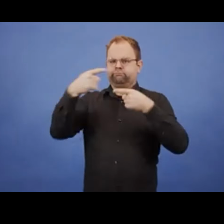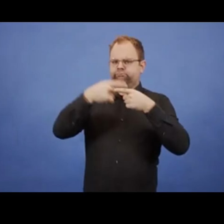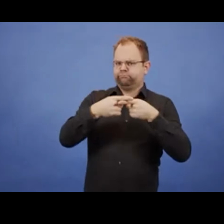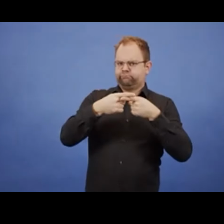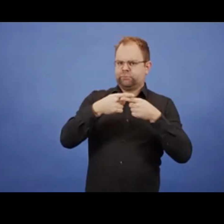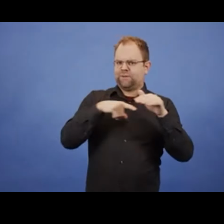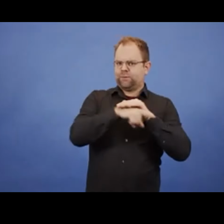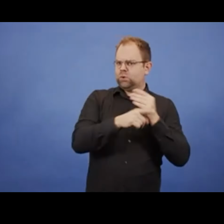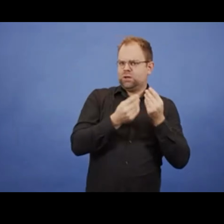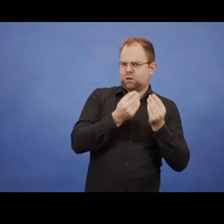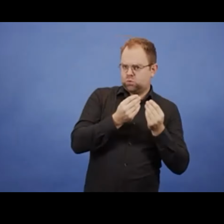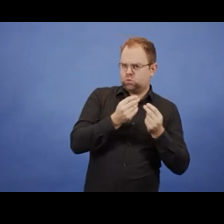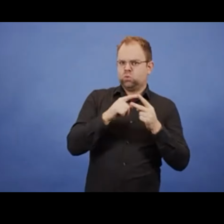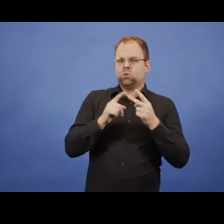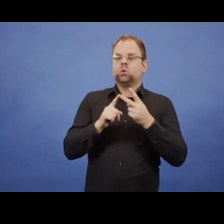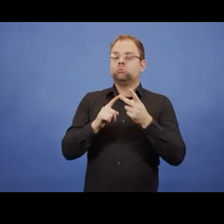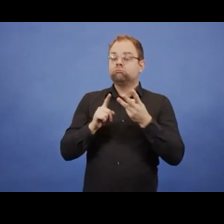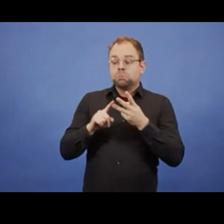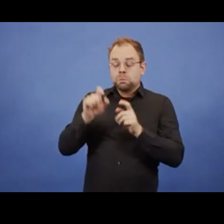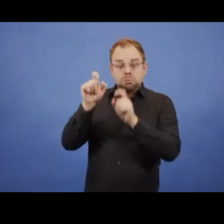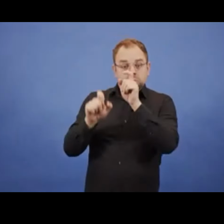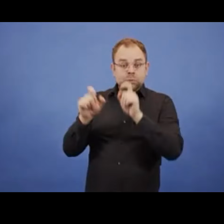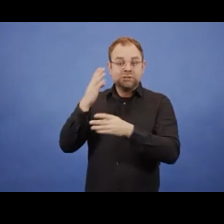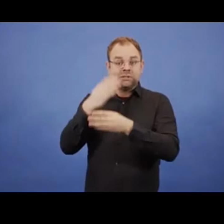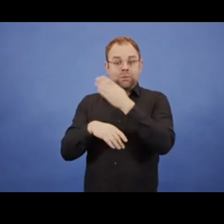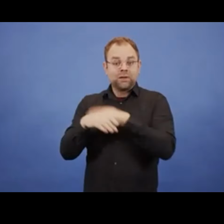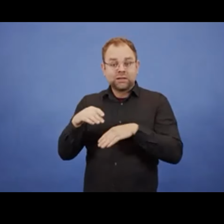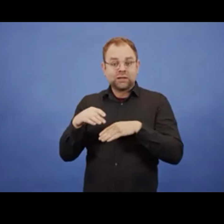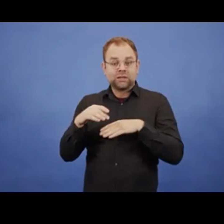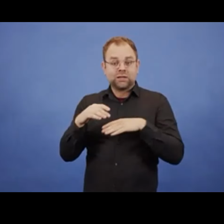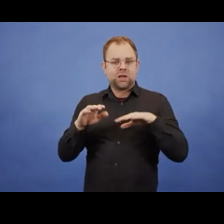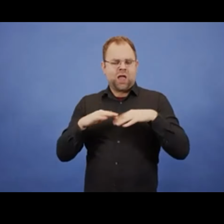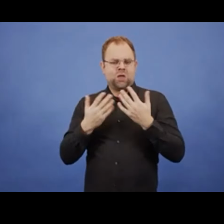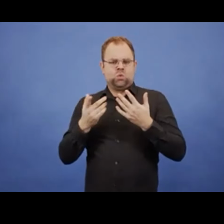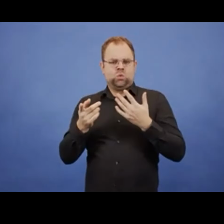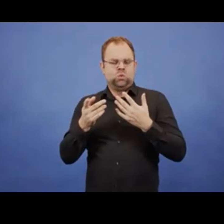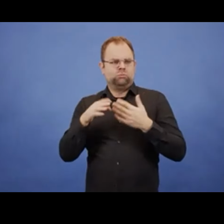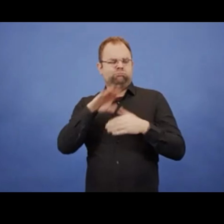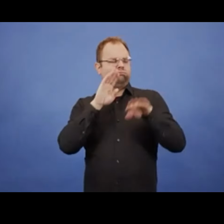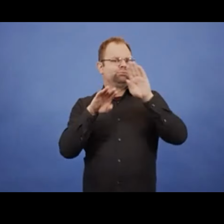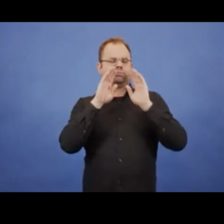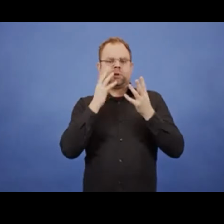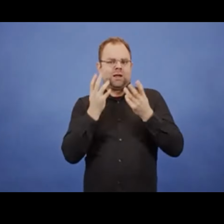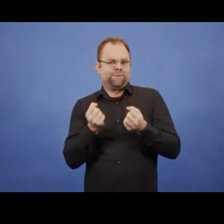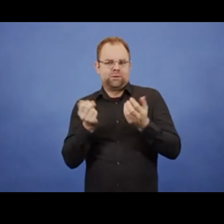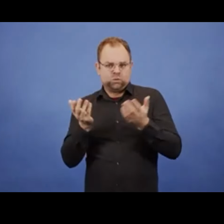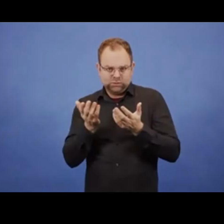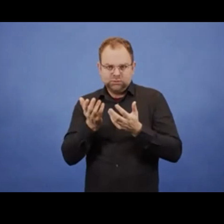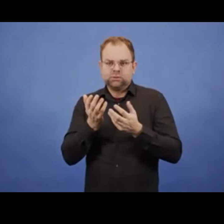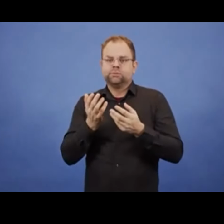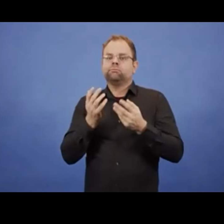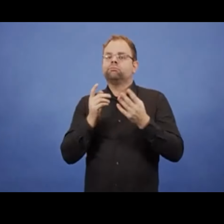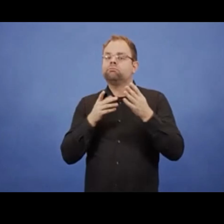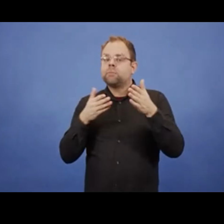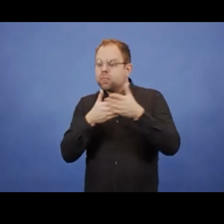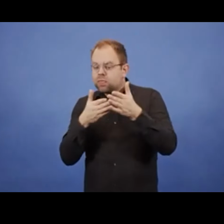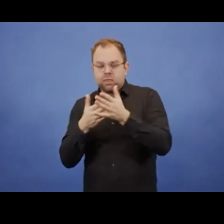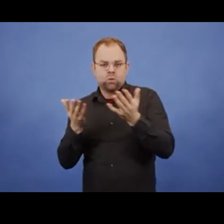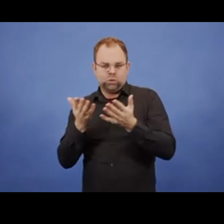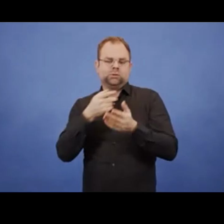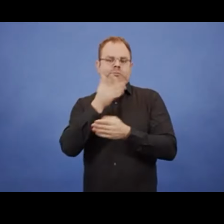Our second speaker will be Marcela Rueller, who is a statelessness officer, and she